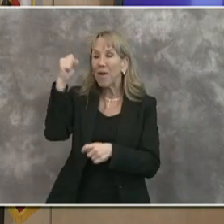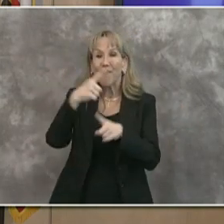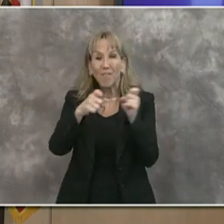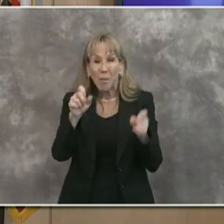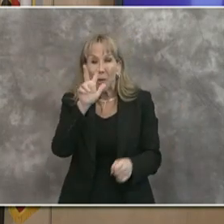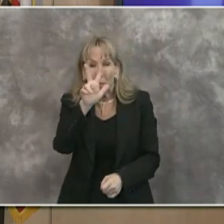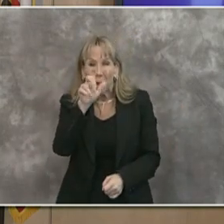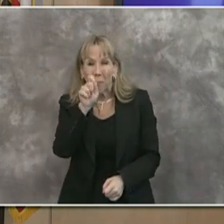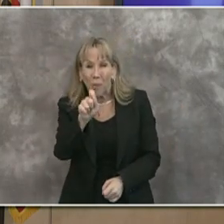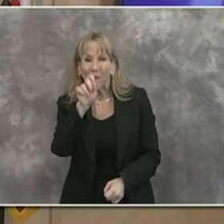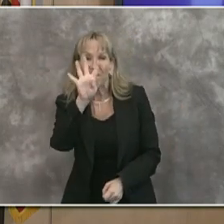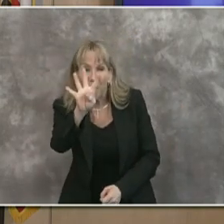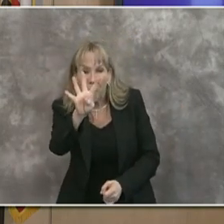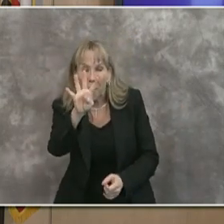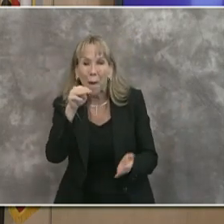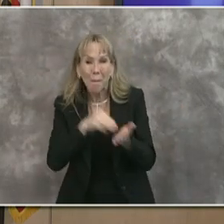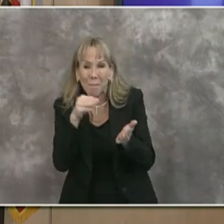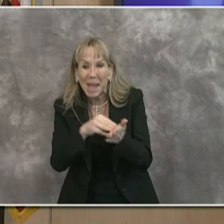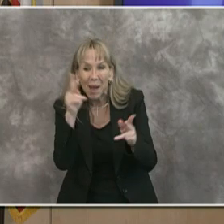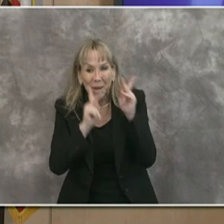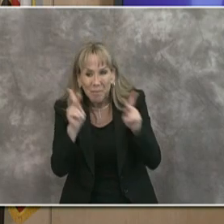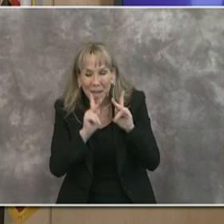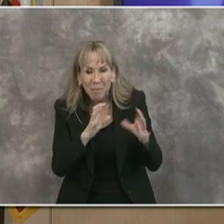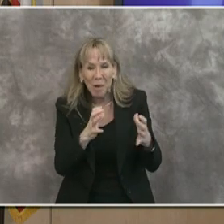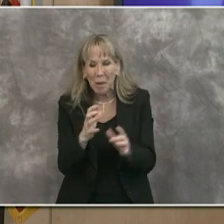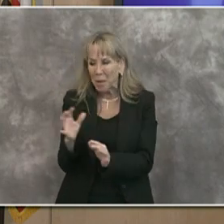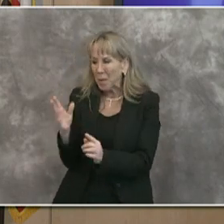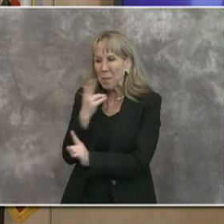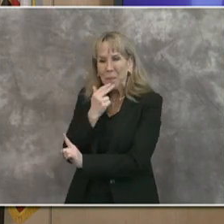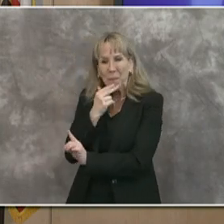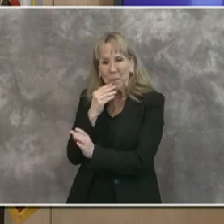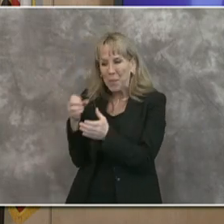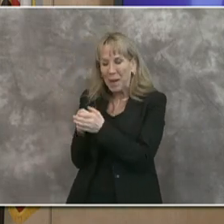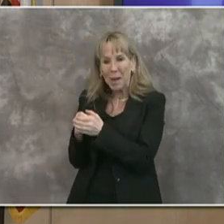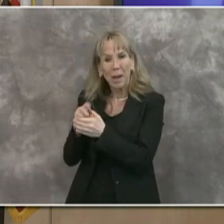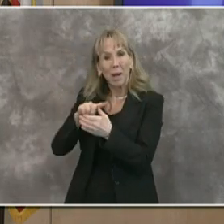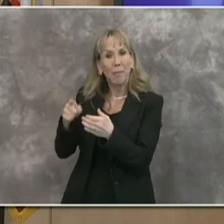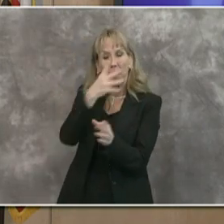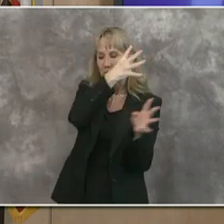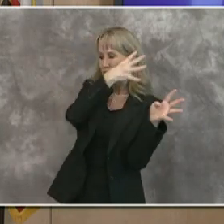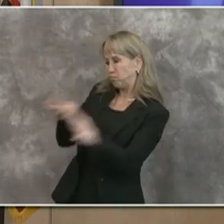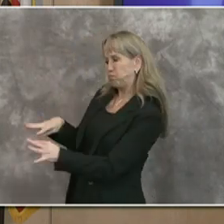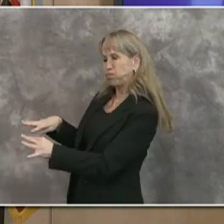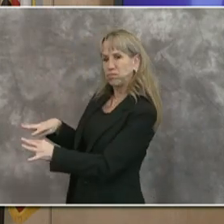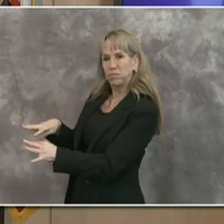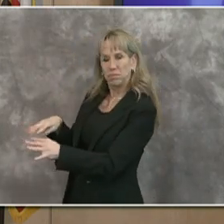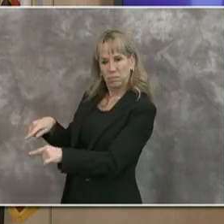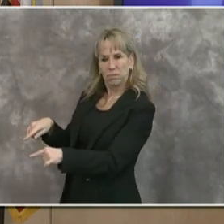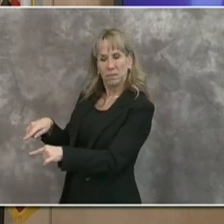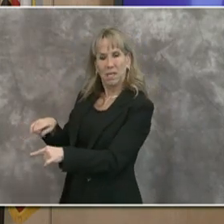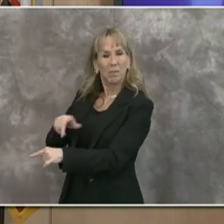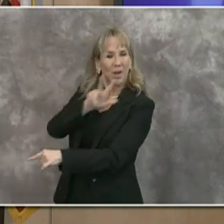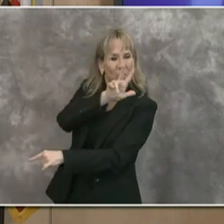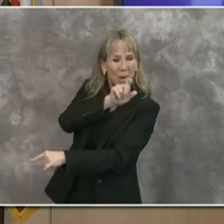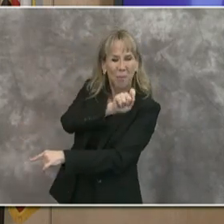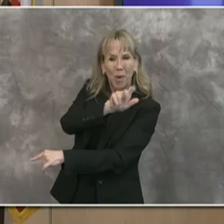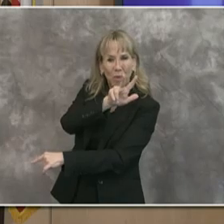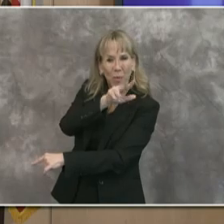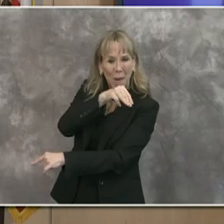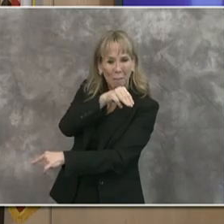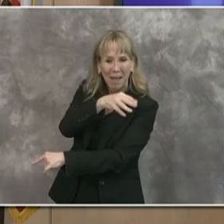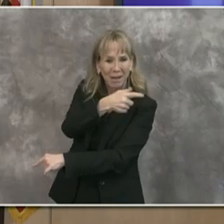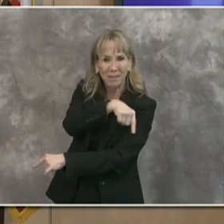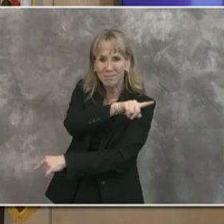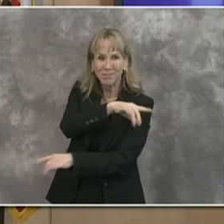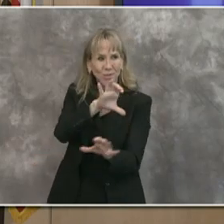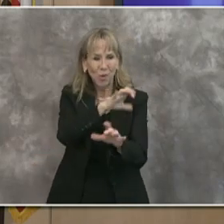people, and that attracts all the attention. But we neglect the 3.3 million people and change who are doing the right thing. And so